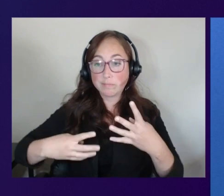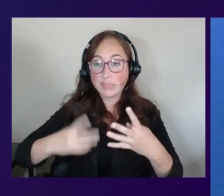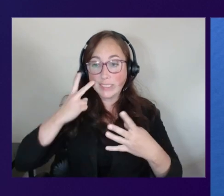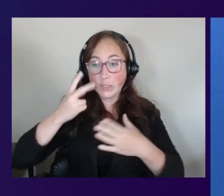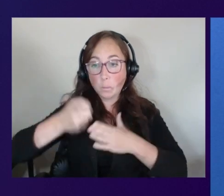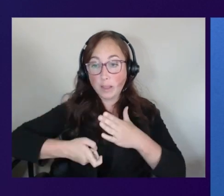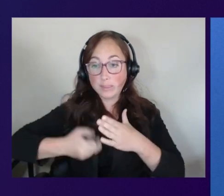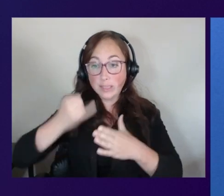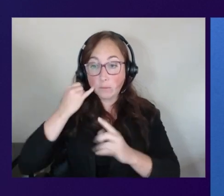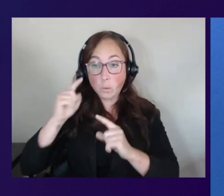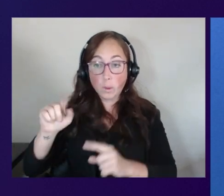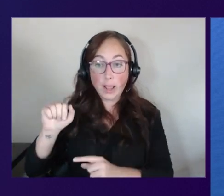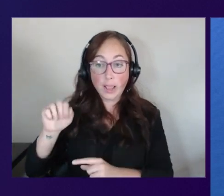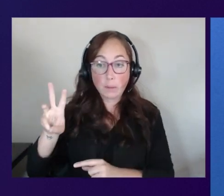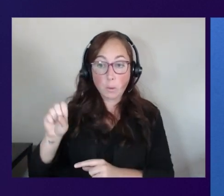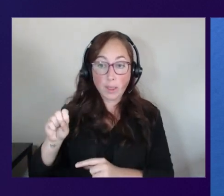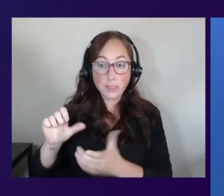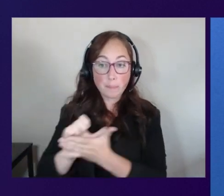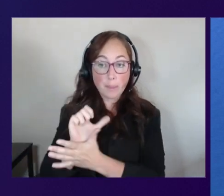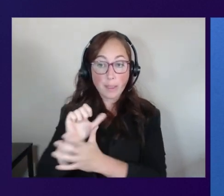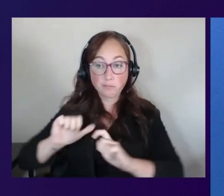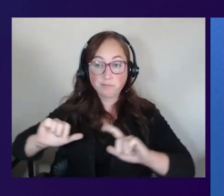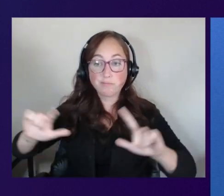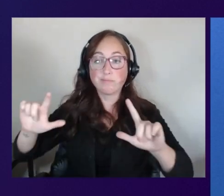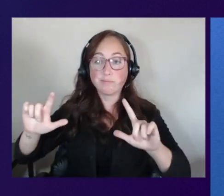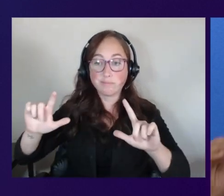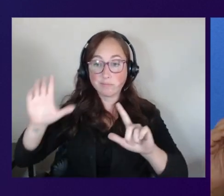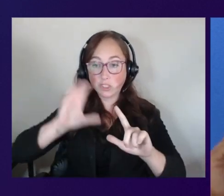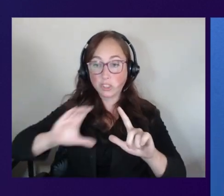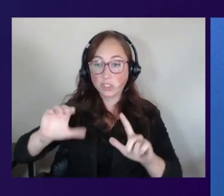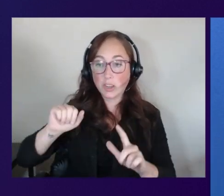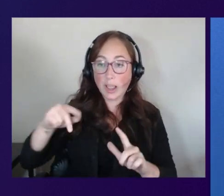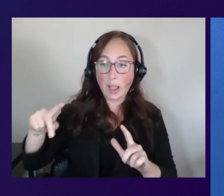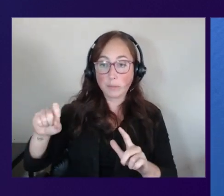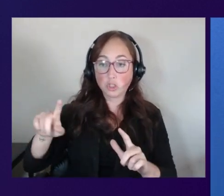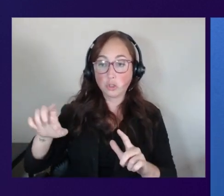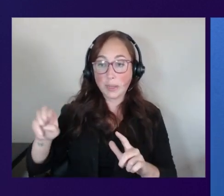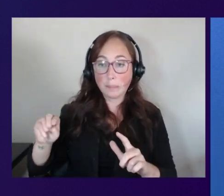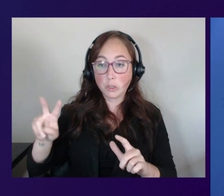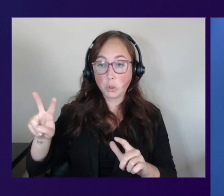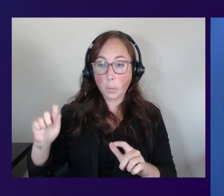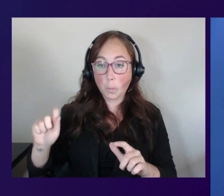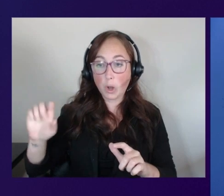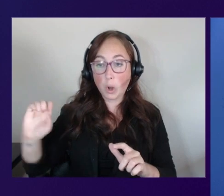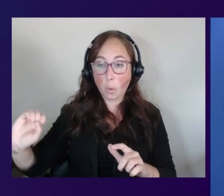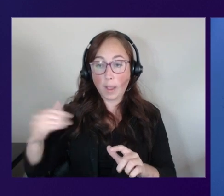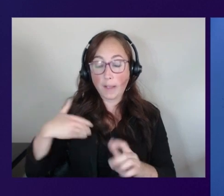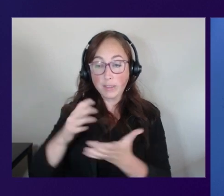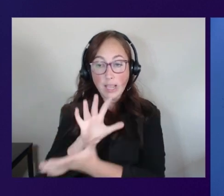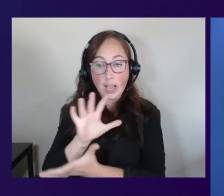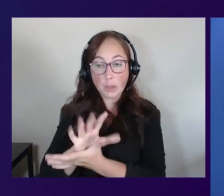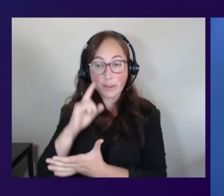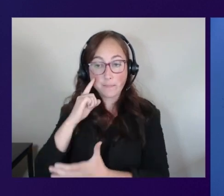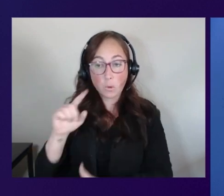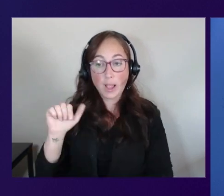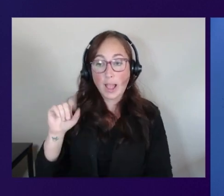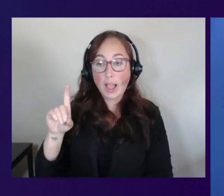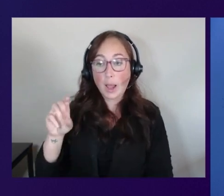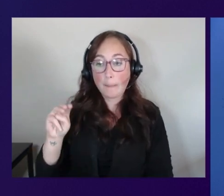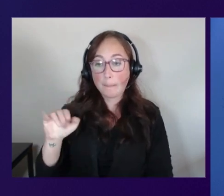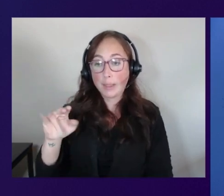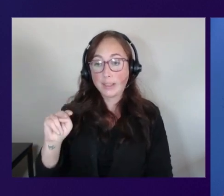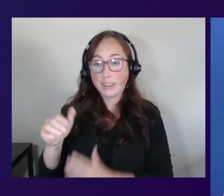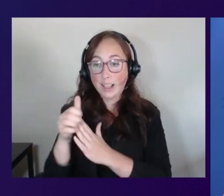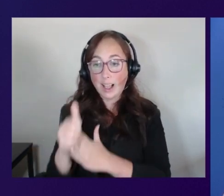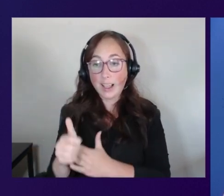have AWS page, you just go and search for AppStream 2.0. There is a documentation for admin guide. There is resources available